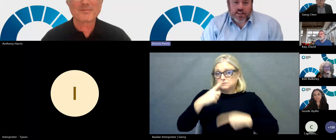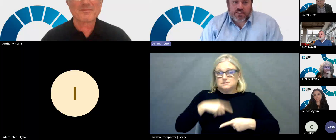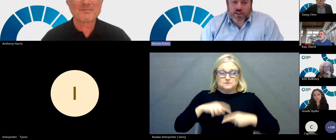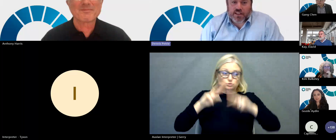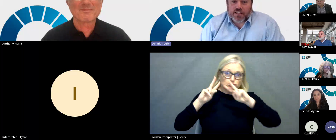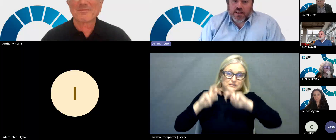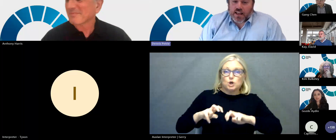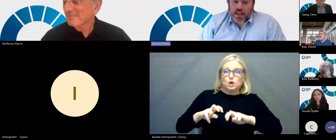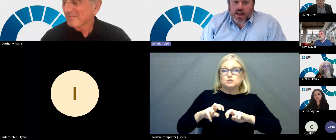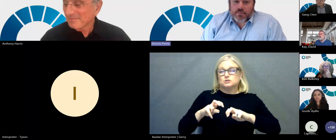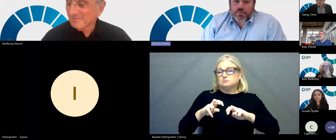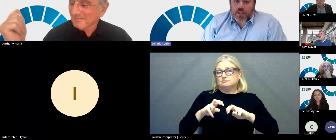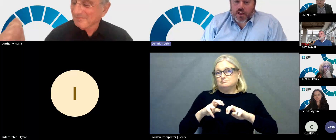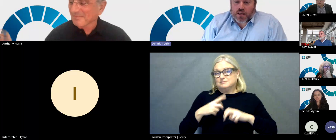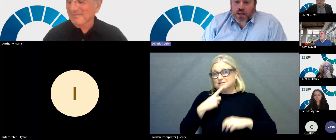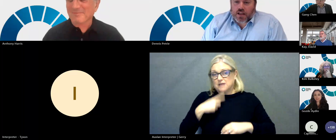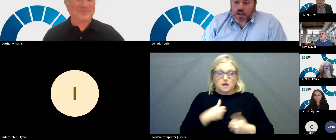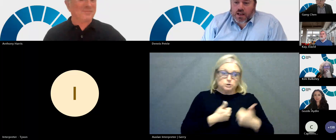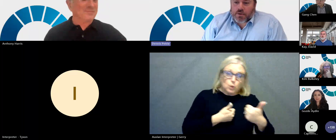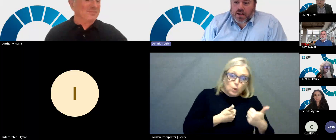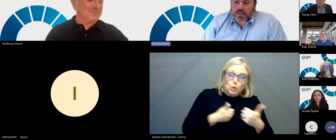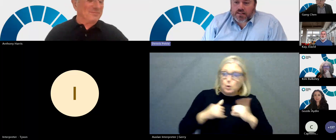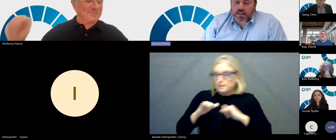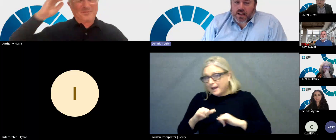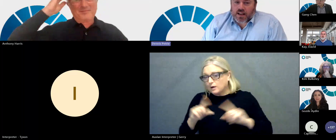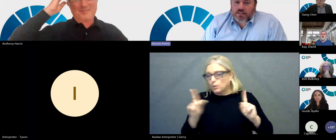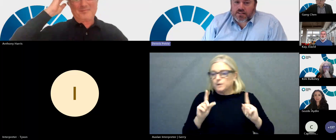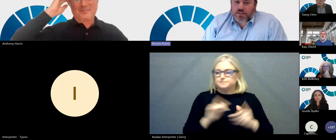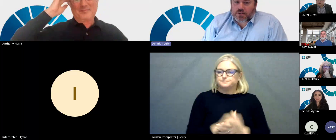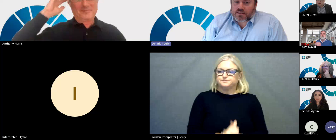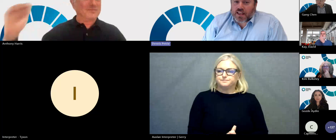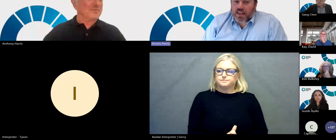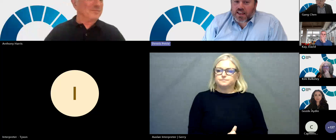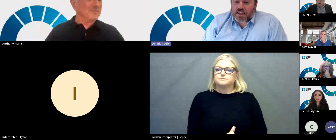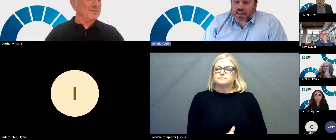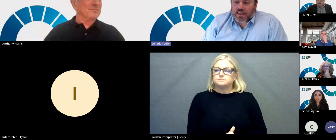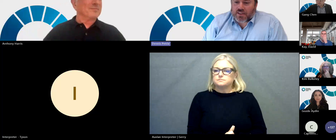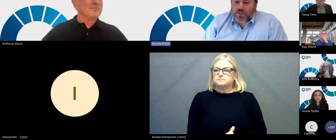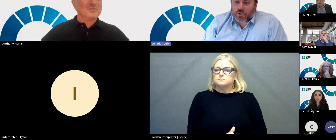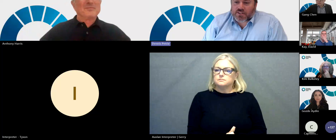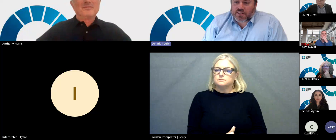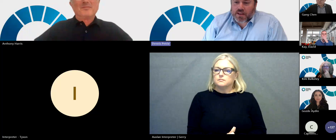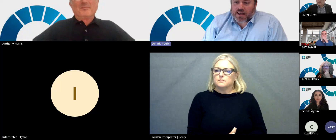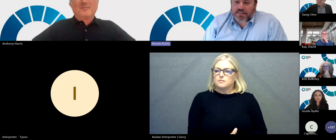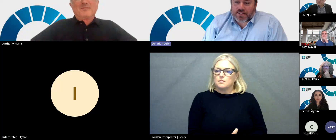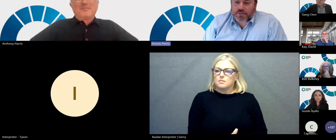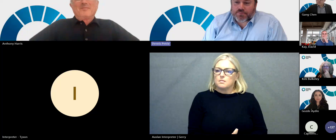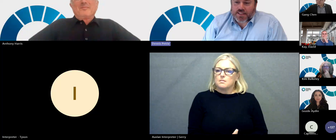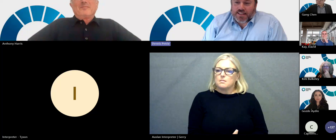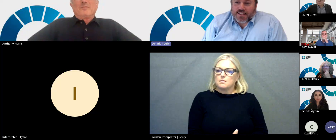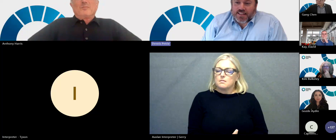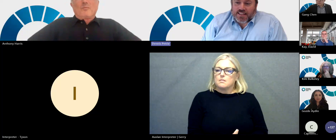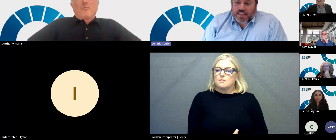Great, thanks, Tony. I might ask Gosde you the question about,